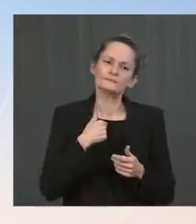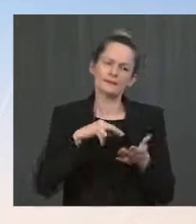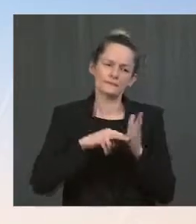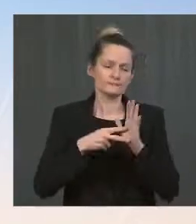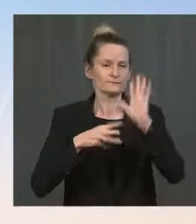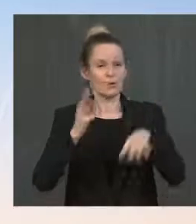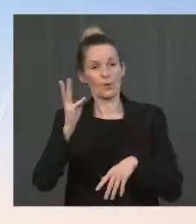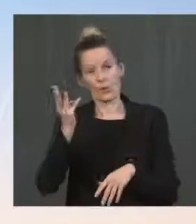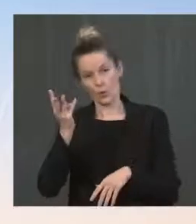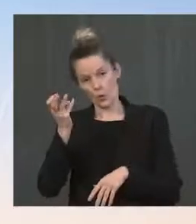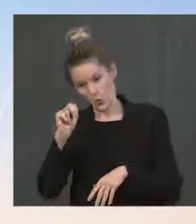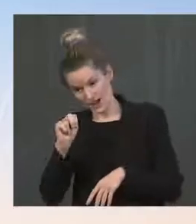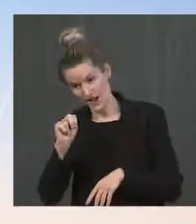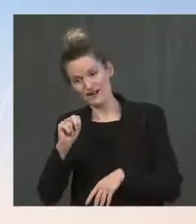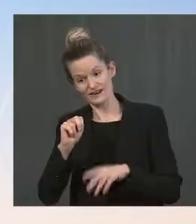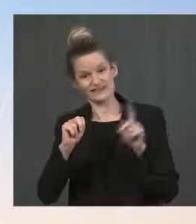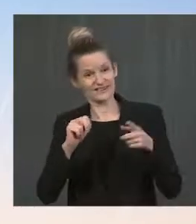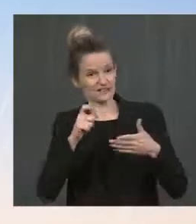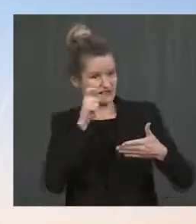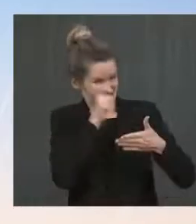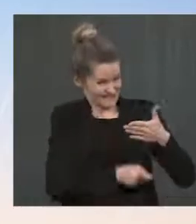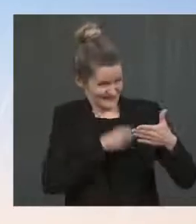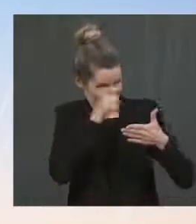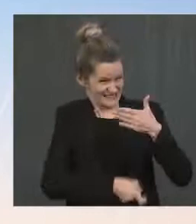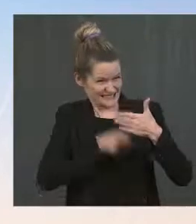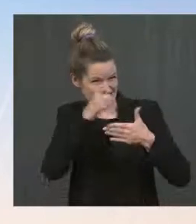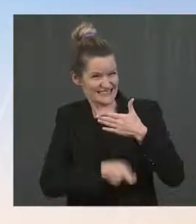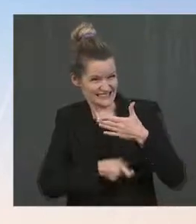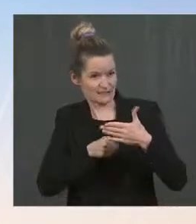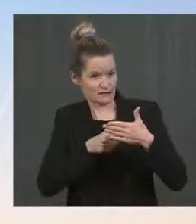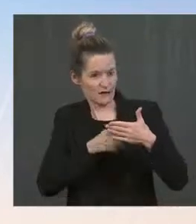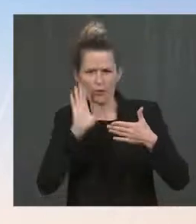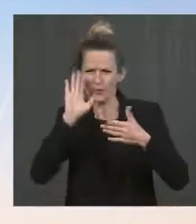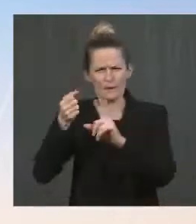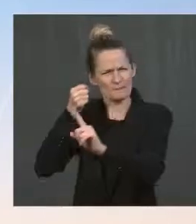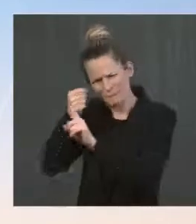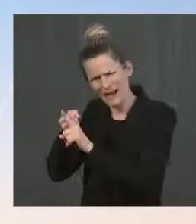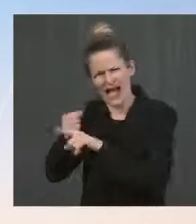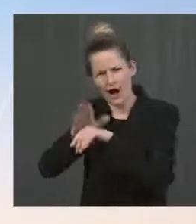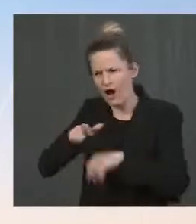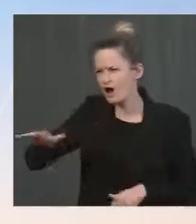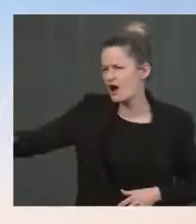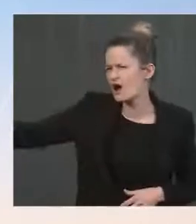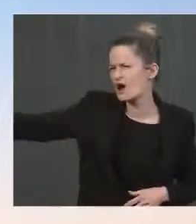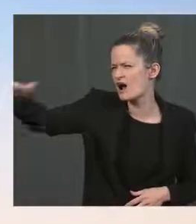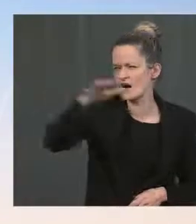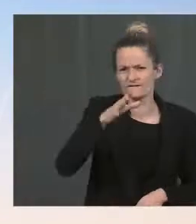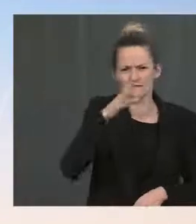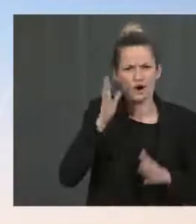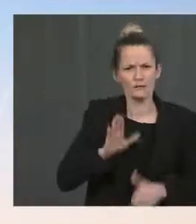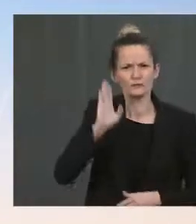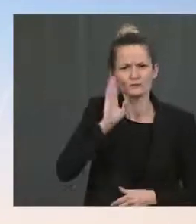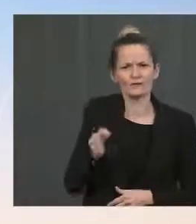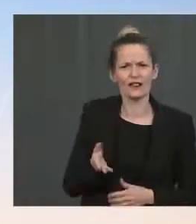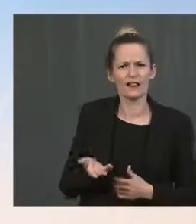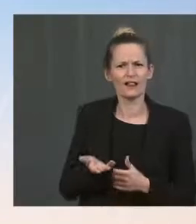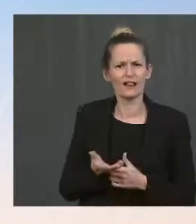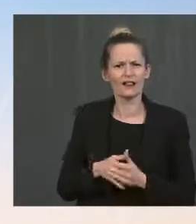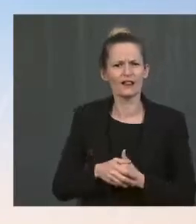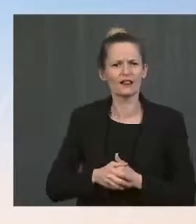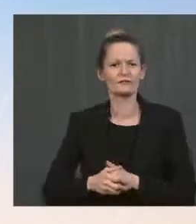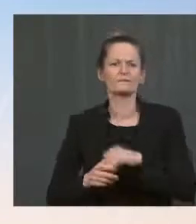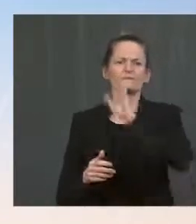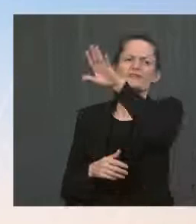more resilient system. One for each of you. Brian, for you, how did you integrate climate into this decision? I think